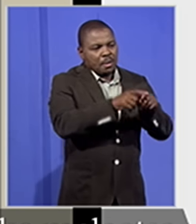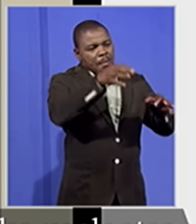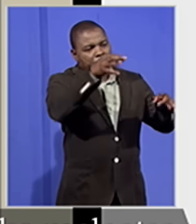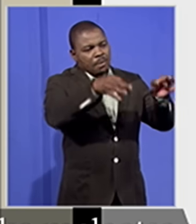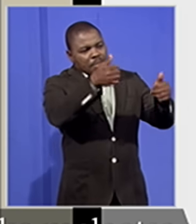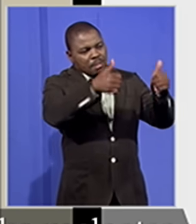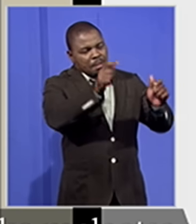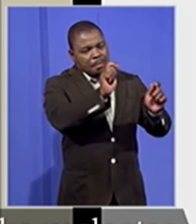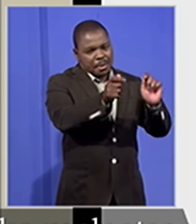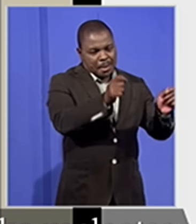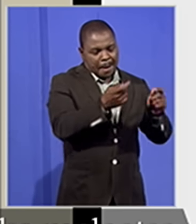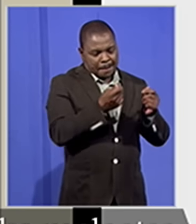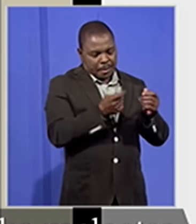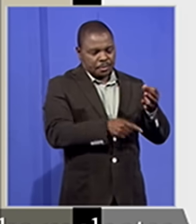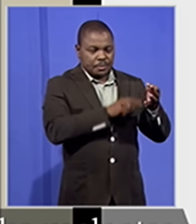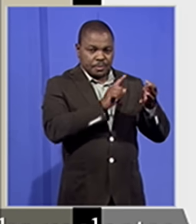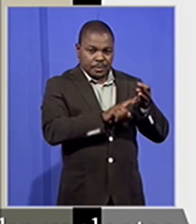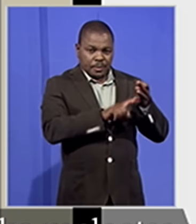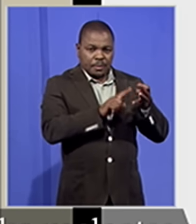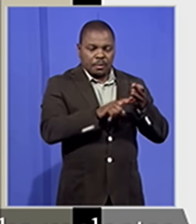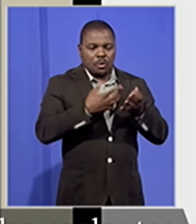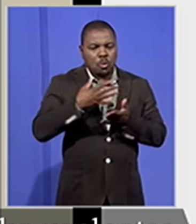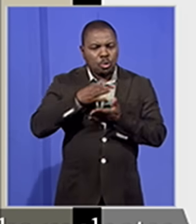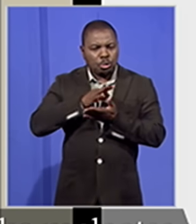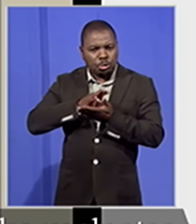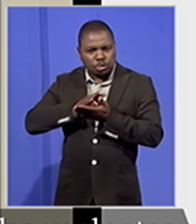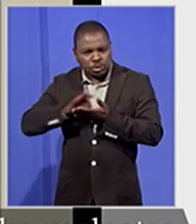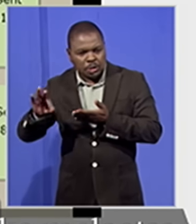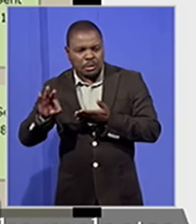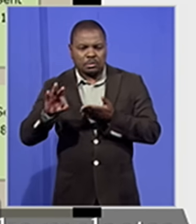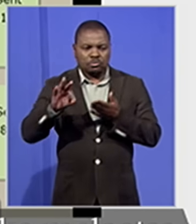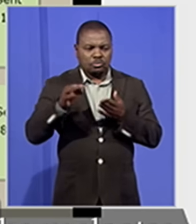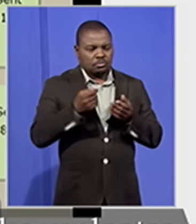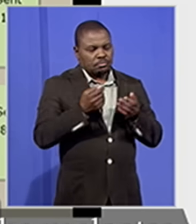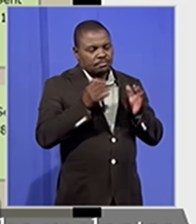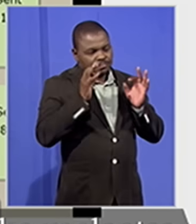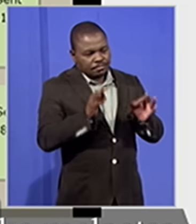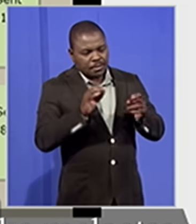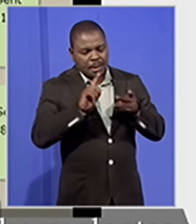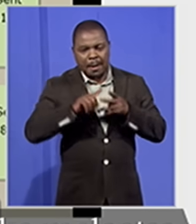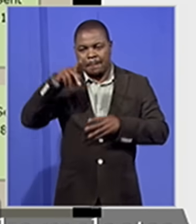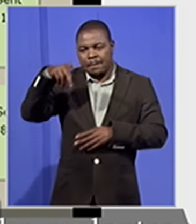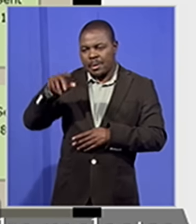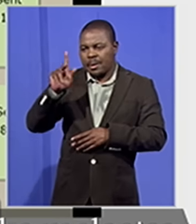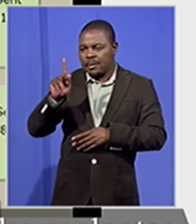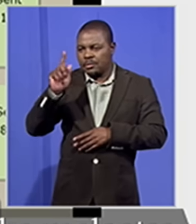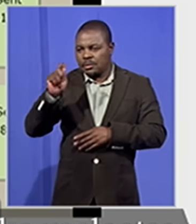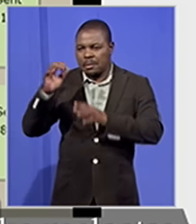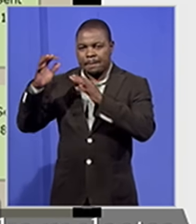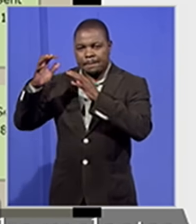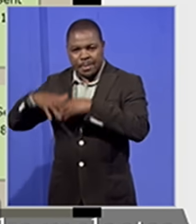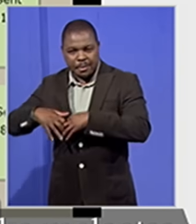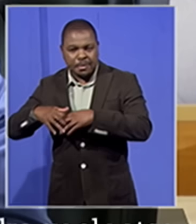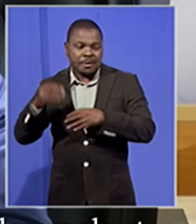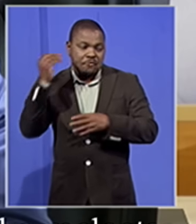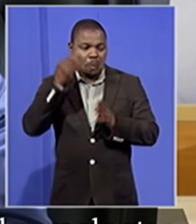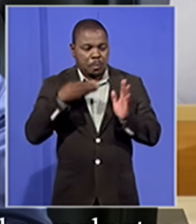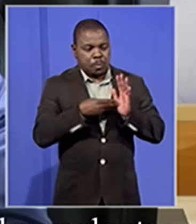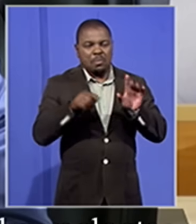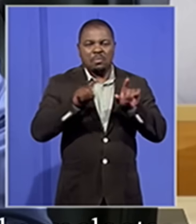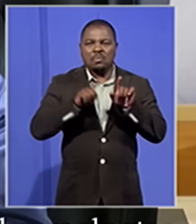dipolotiki, tshireletso ya kabo ya dithendara, ho qhalwa ha PKTT le dikamano pakeng tsa bahlanka ba